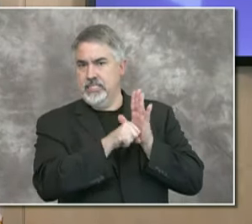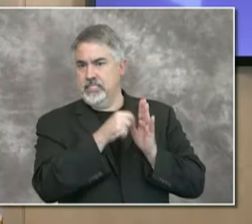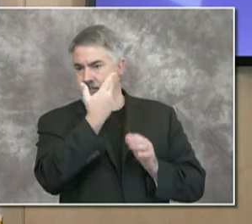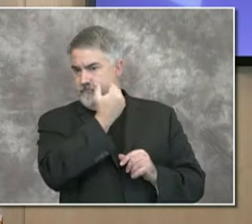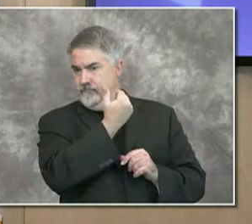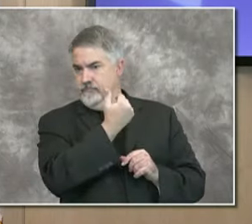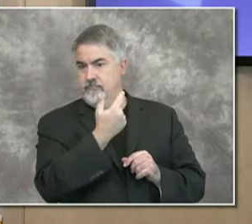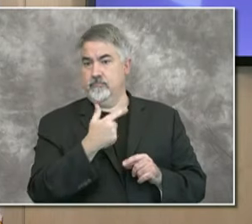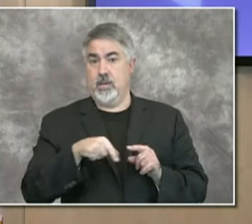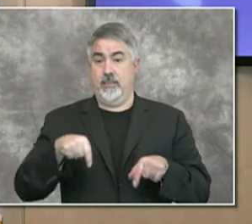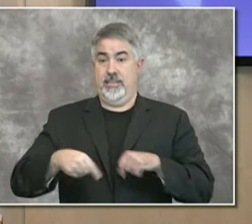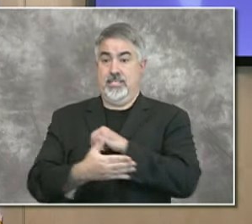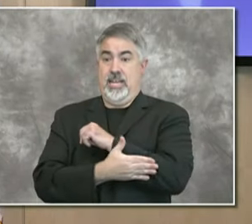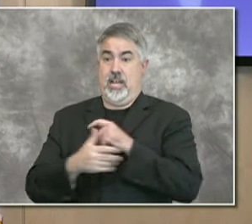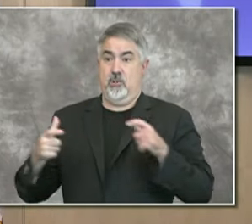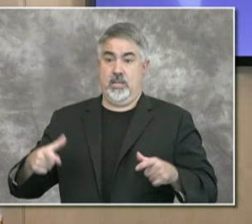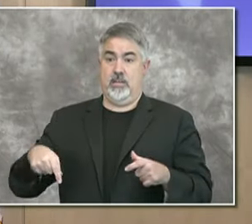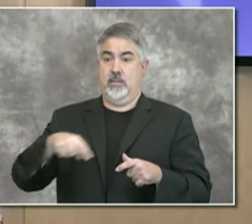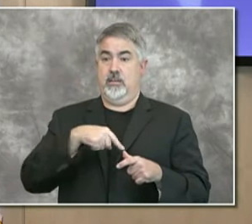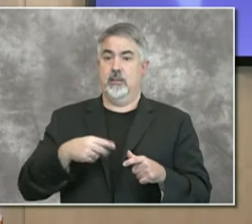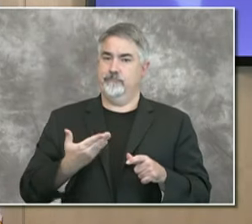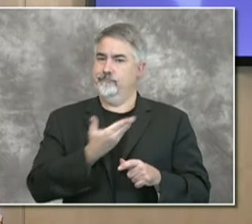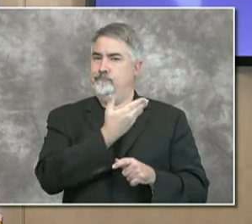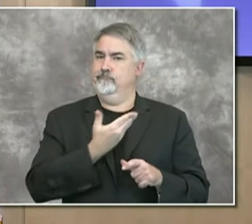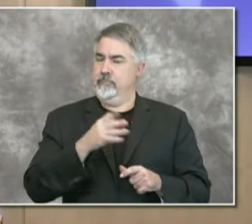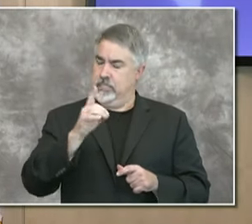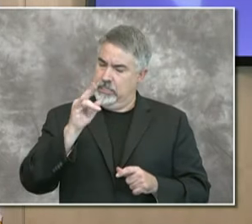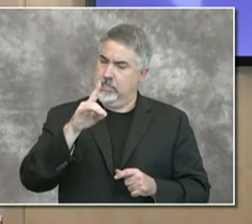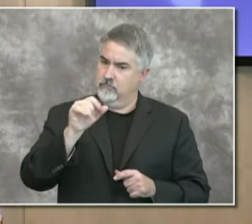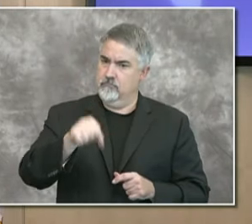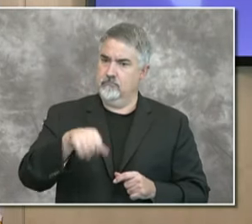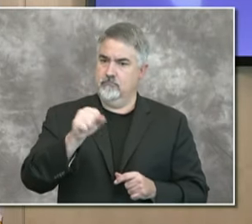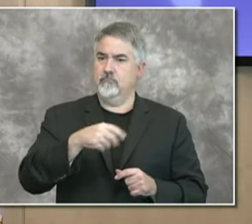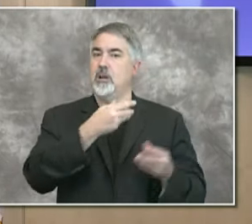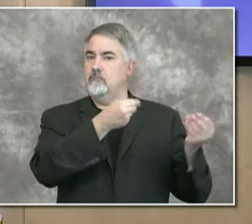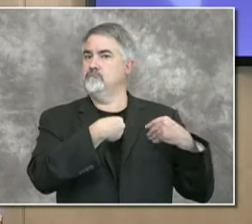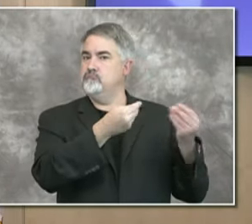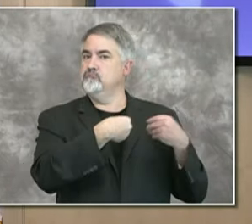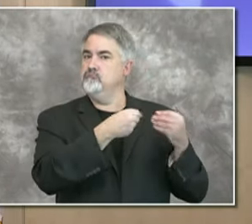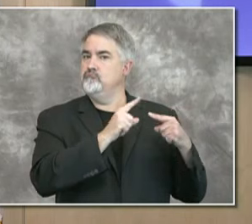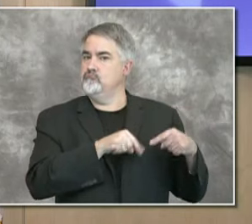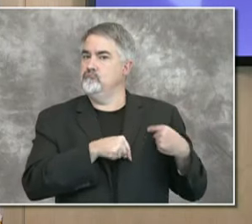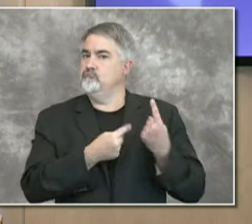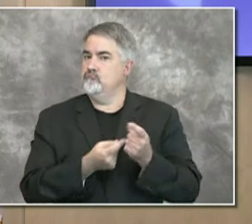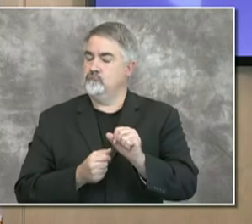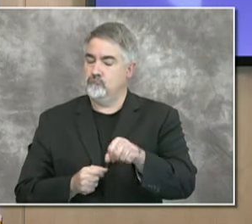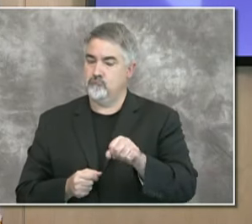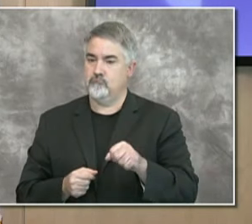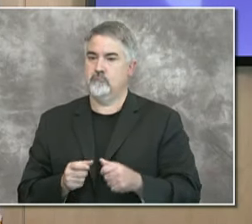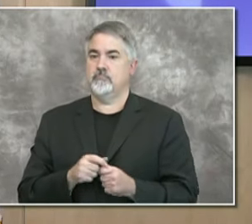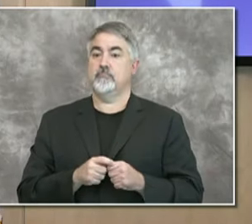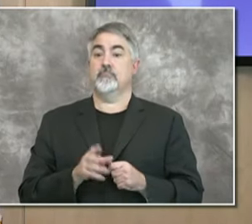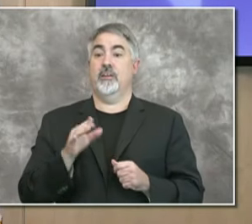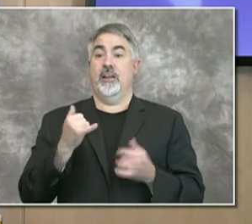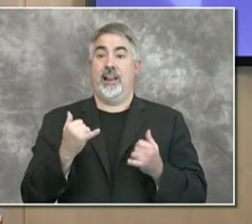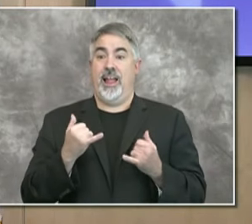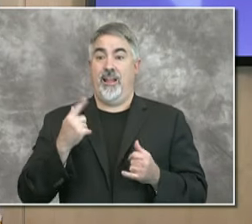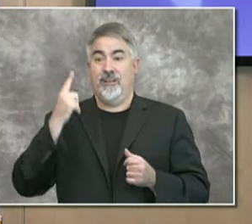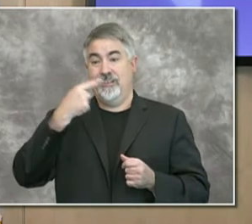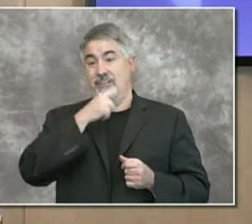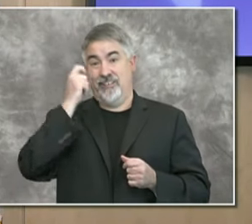in the county. And the state will continue to supply that to us. And with this additional very large